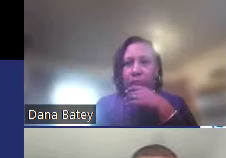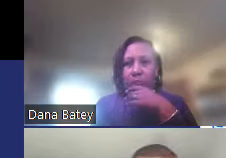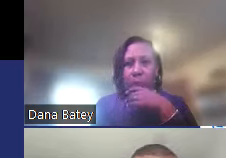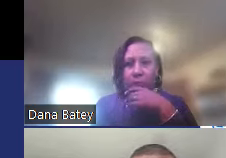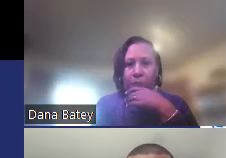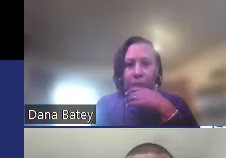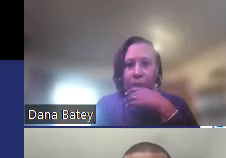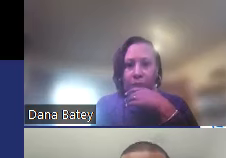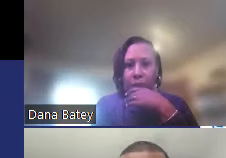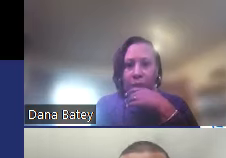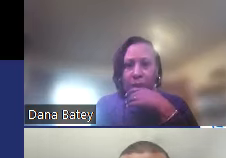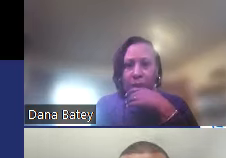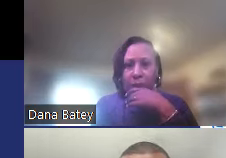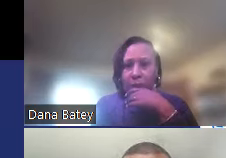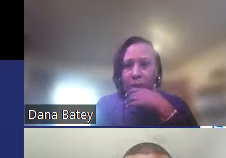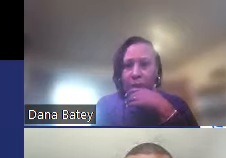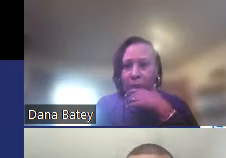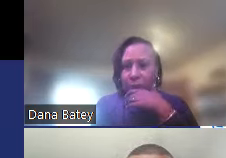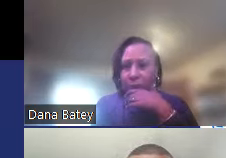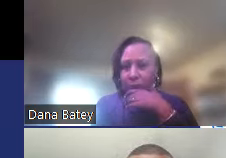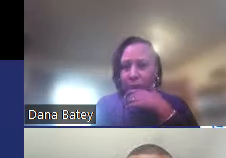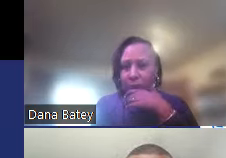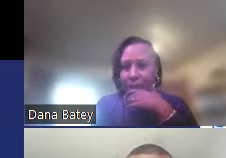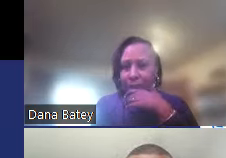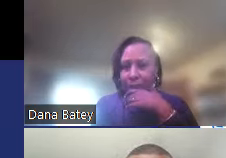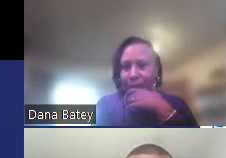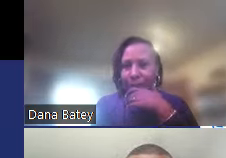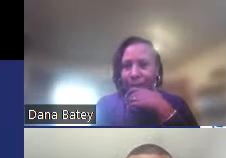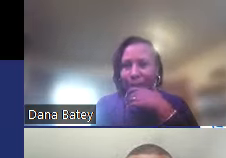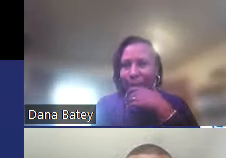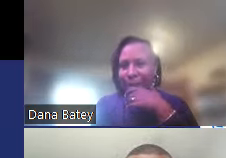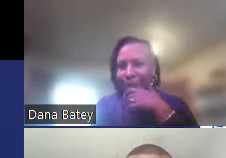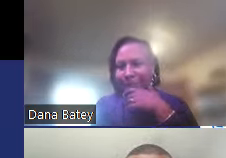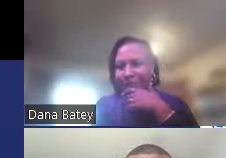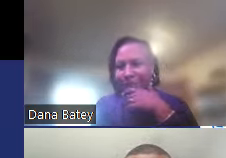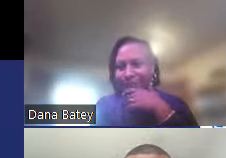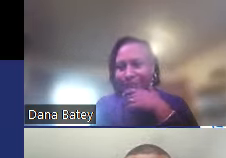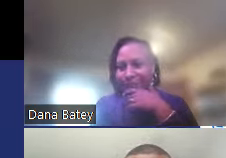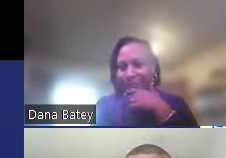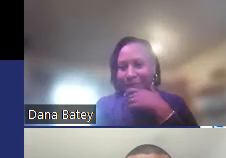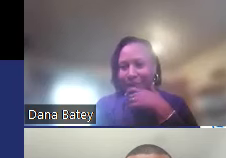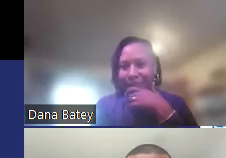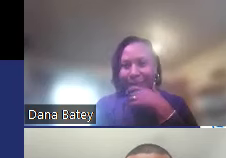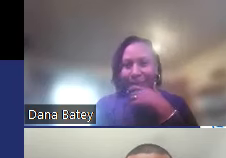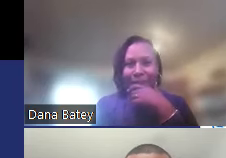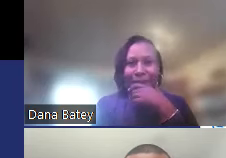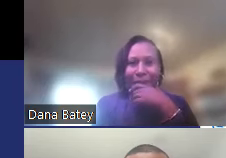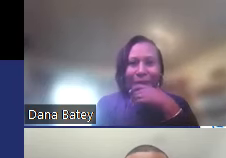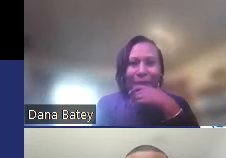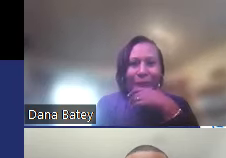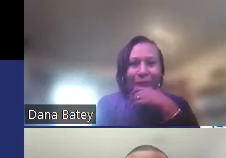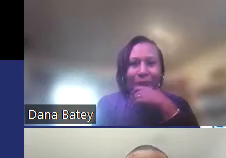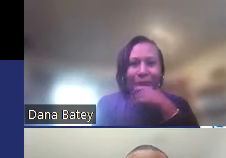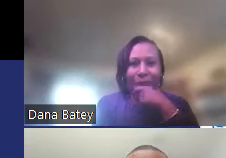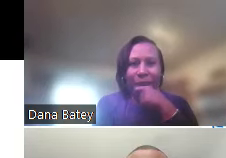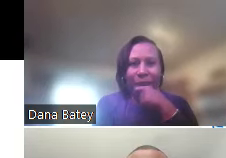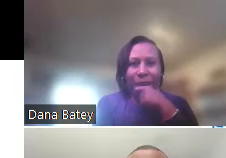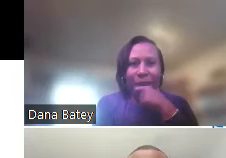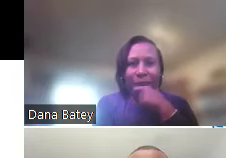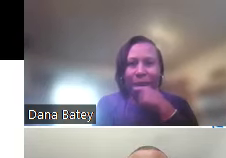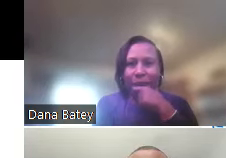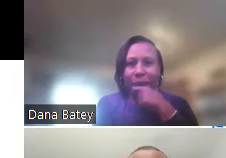get too nerdy on you guys today, but cannot commit to that because I get really excited about data. But moving on to the next